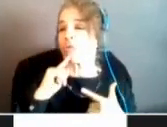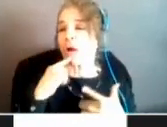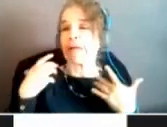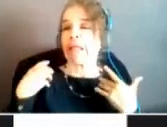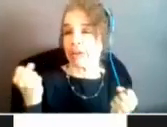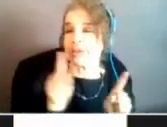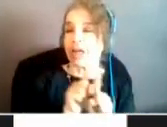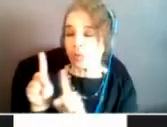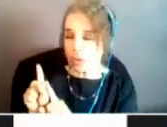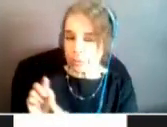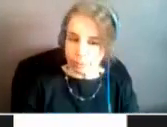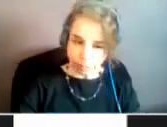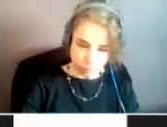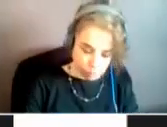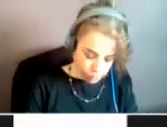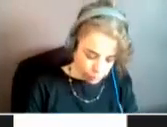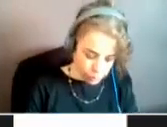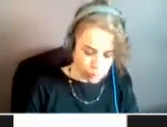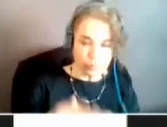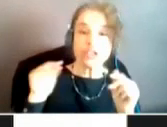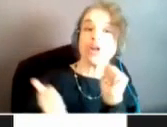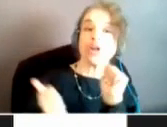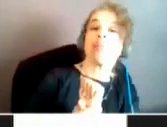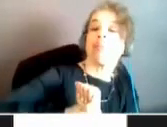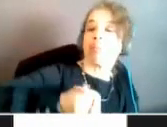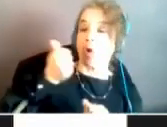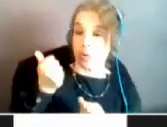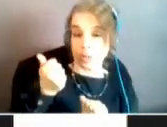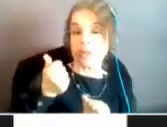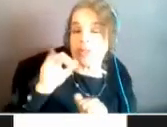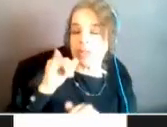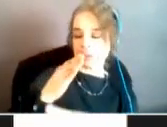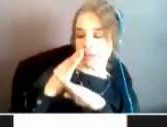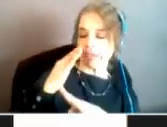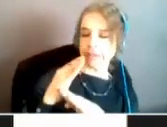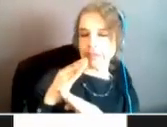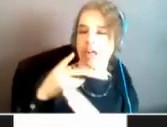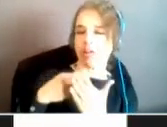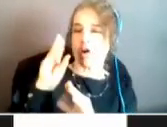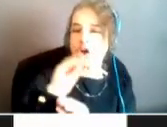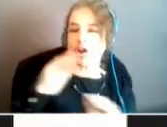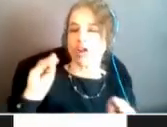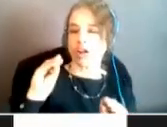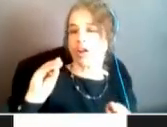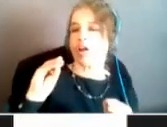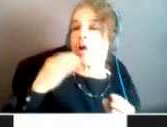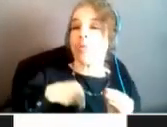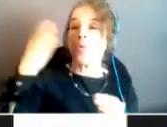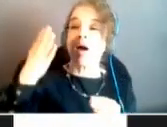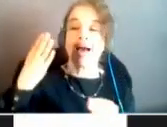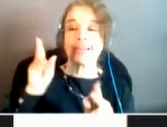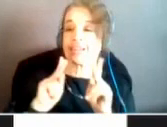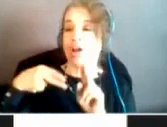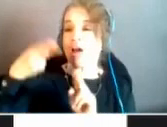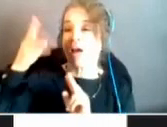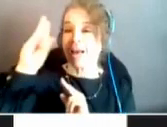You know, and most suicide intervention and prevention programs are based on known risk factors for Caucasians due to their